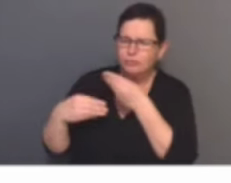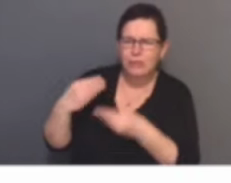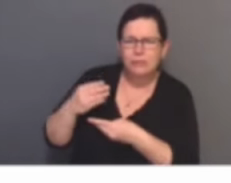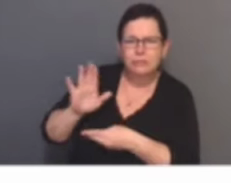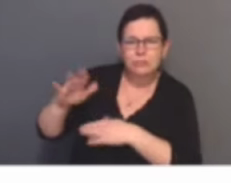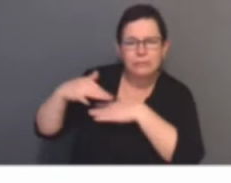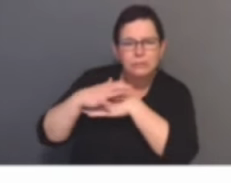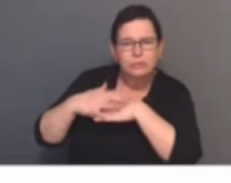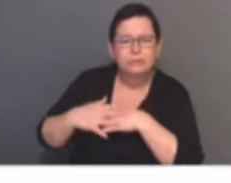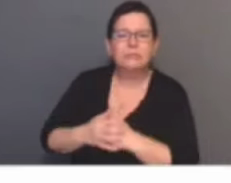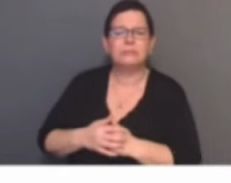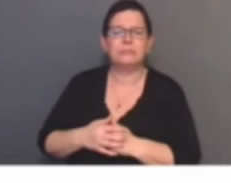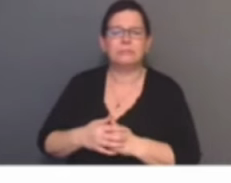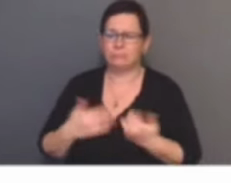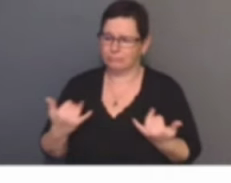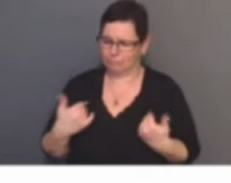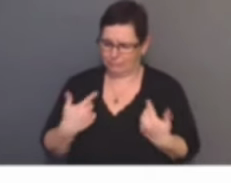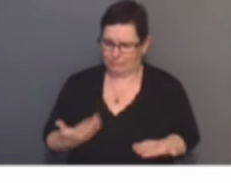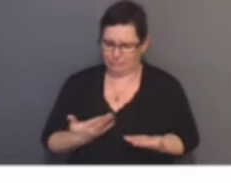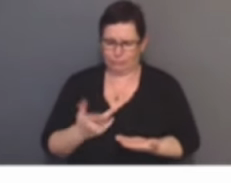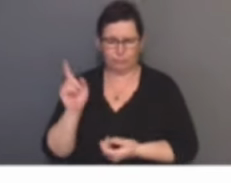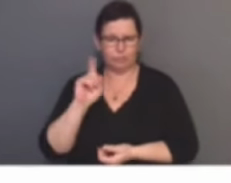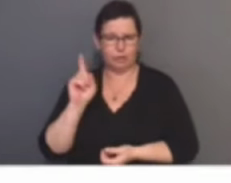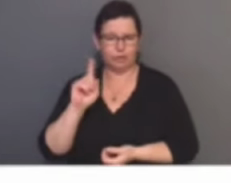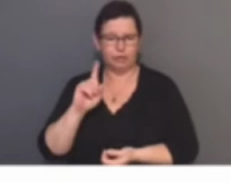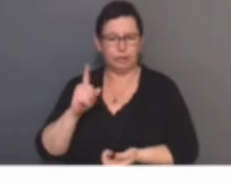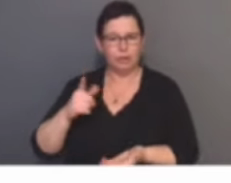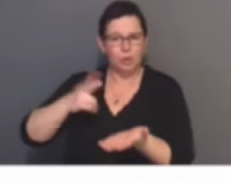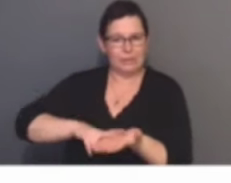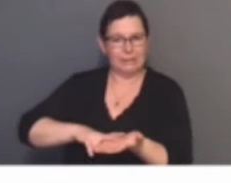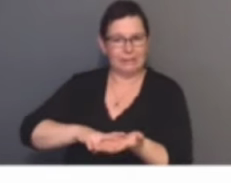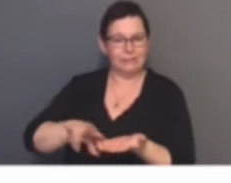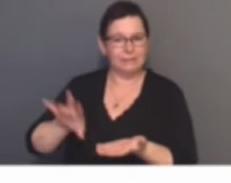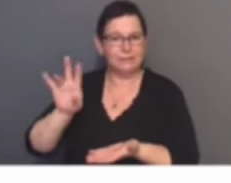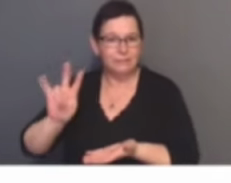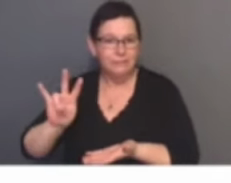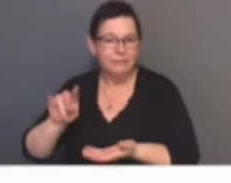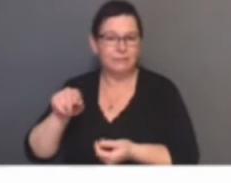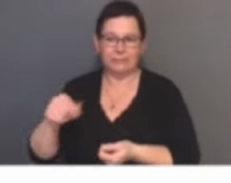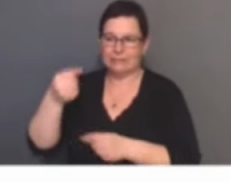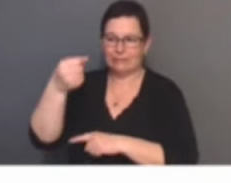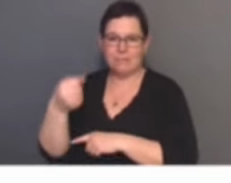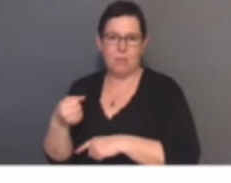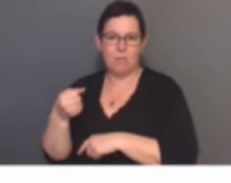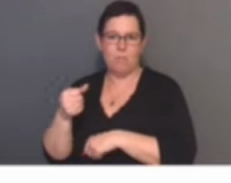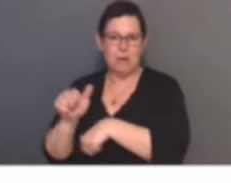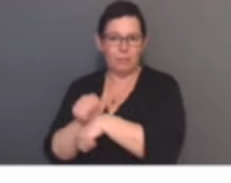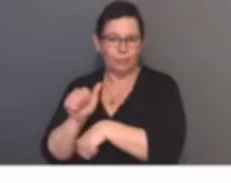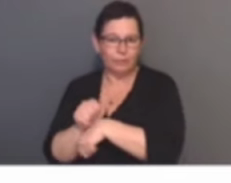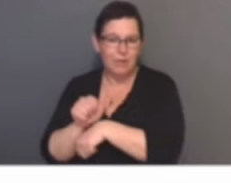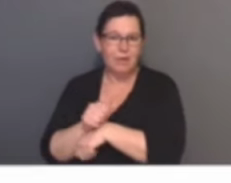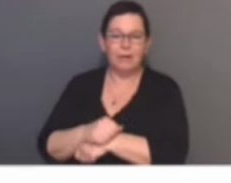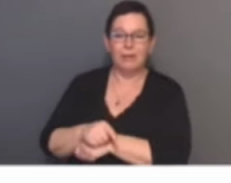The city of Calgary is also home to Métis Nation of Alberta Region 3.